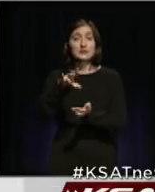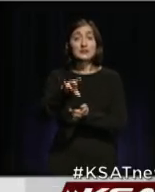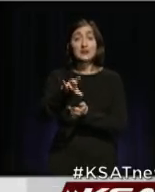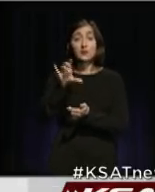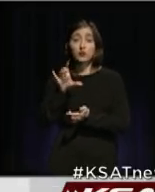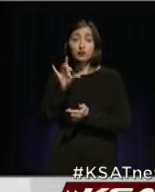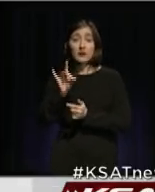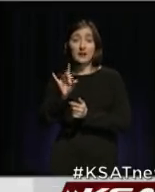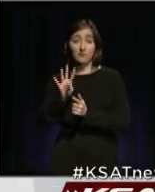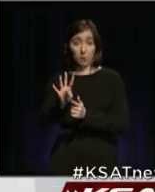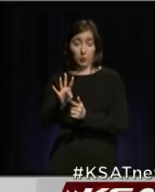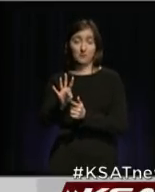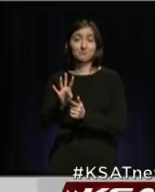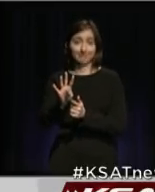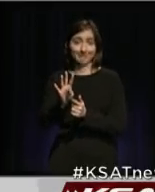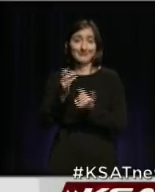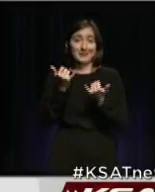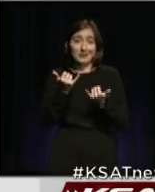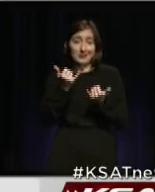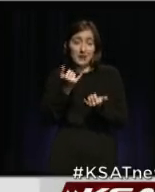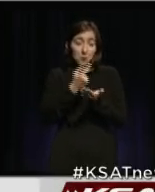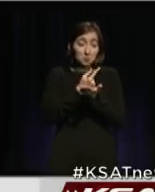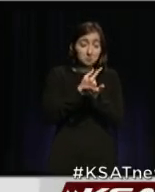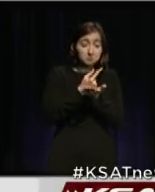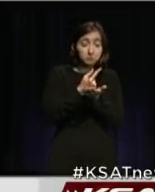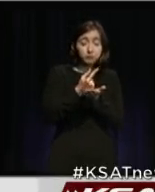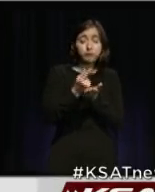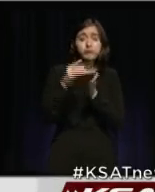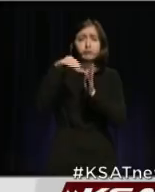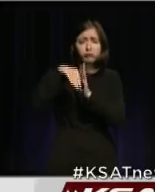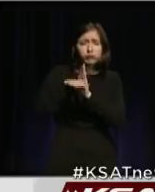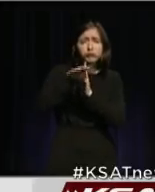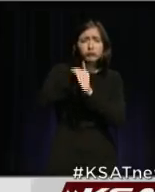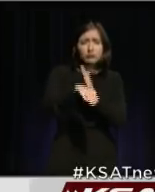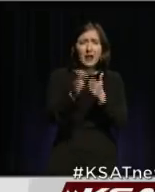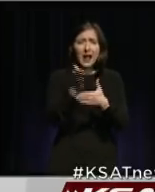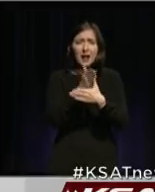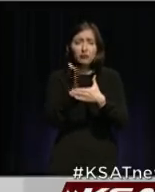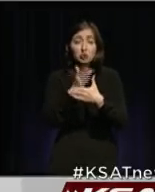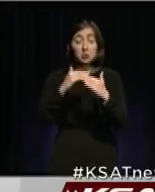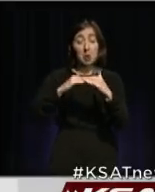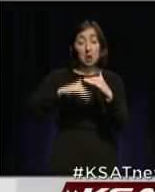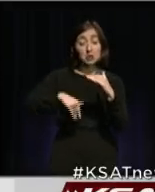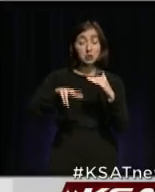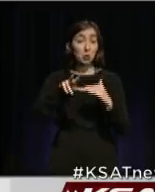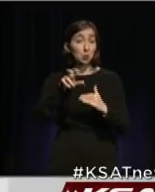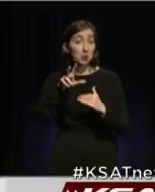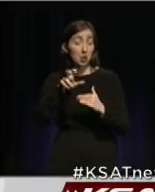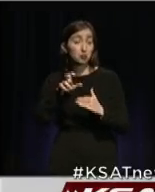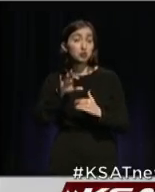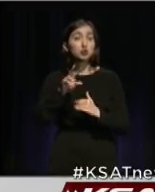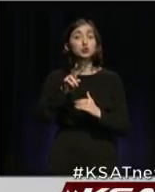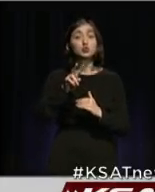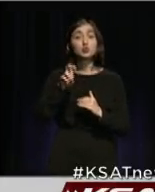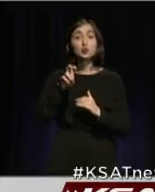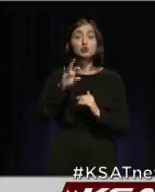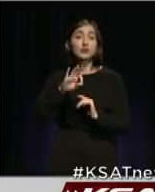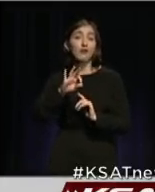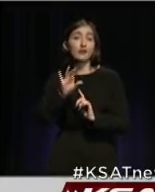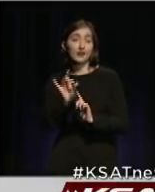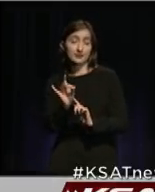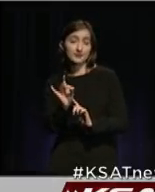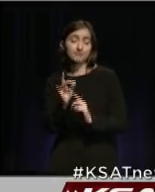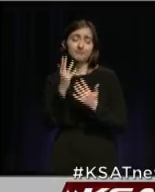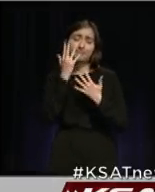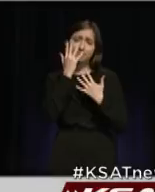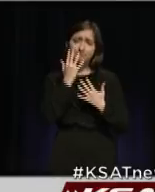197,784. Our new 7-day rolling average now has dipped below 300 and sits at 298. Sadly, we are reporting